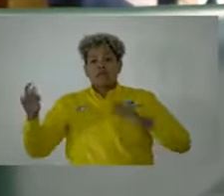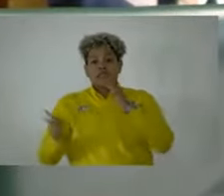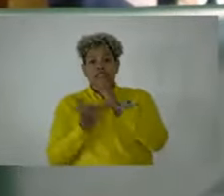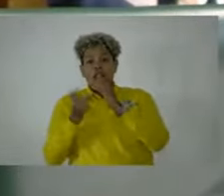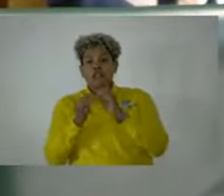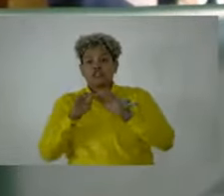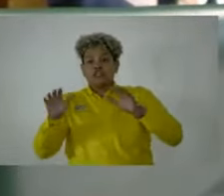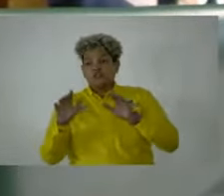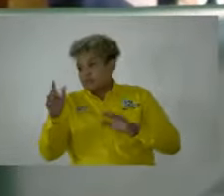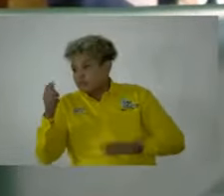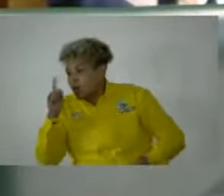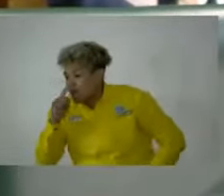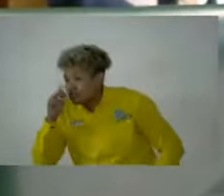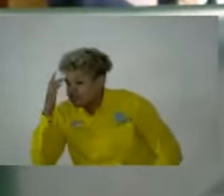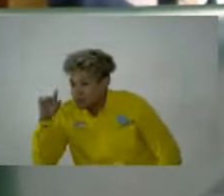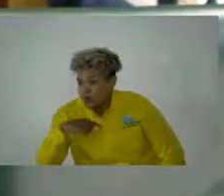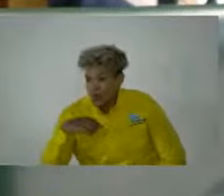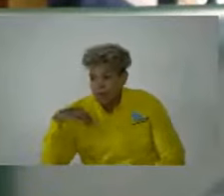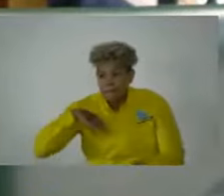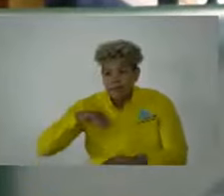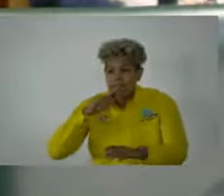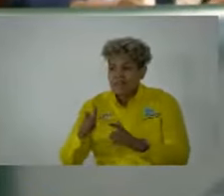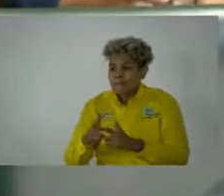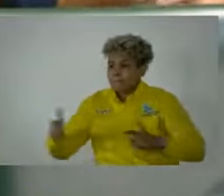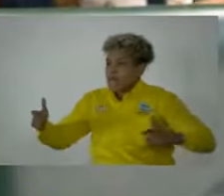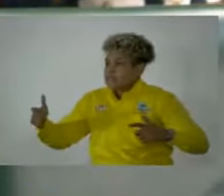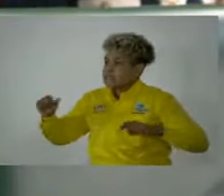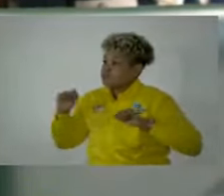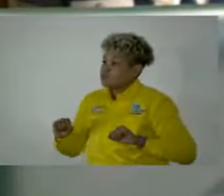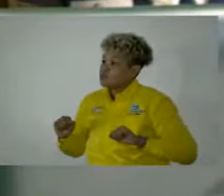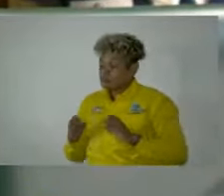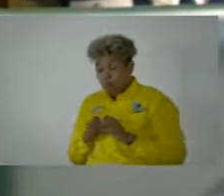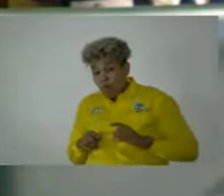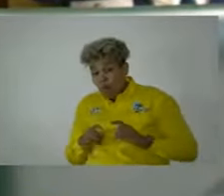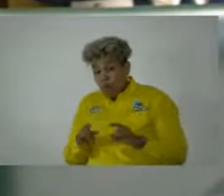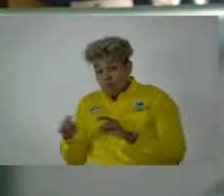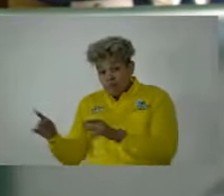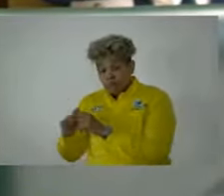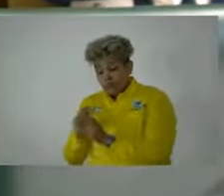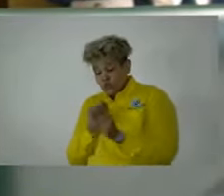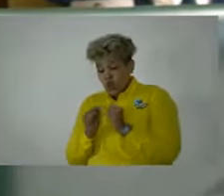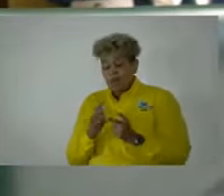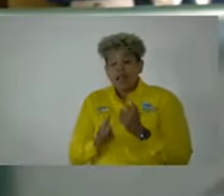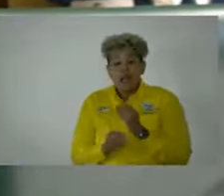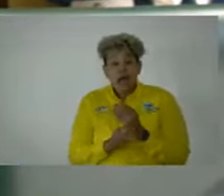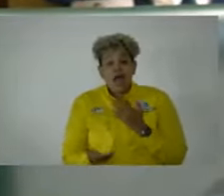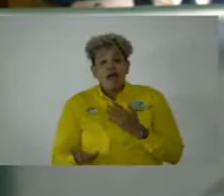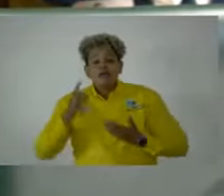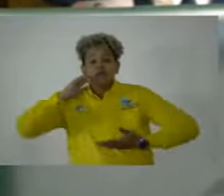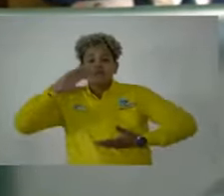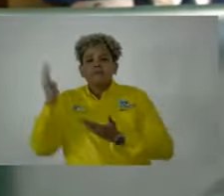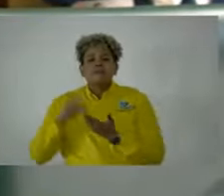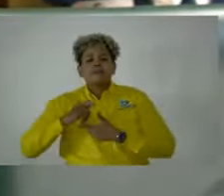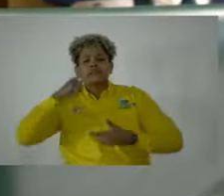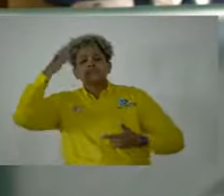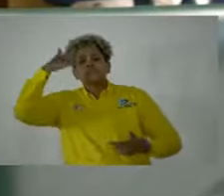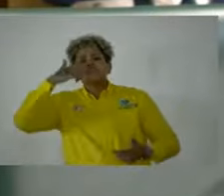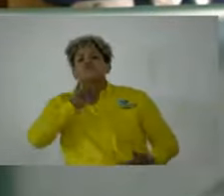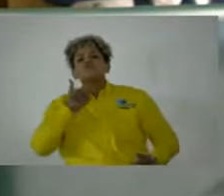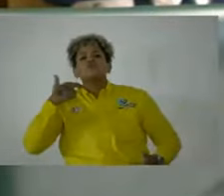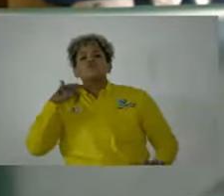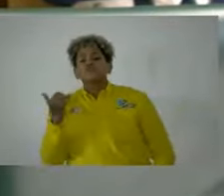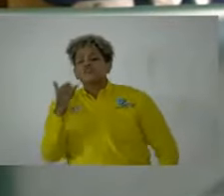technology so we can benefit from its massive potential for greater efficiency and competitiveness, and mitigate the serious risks